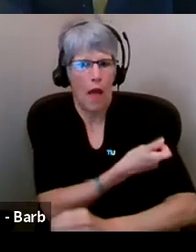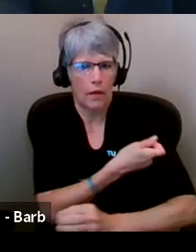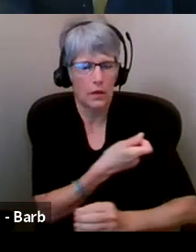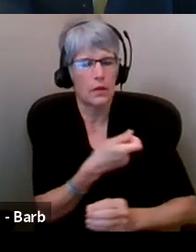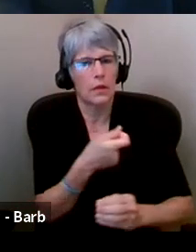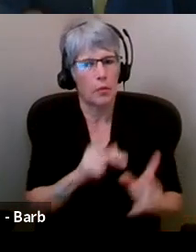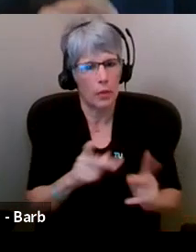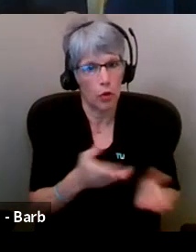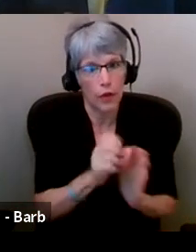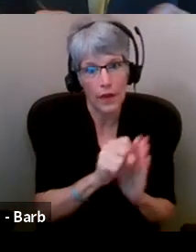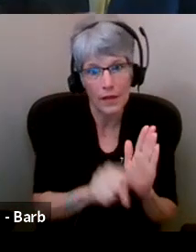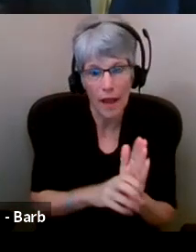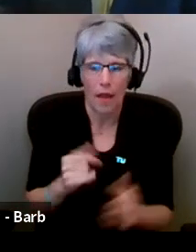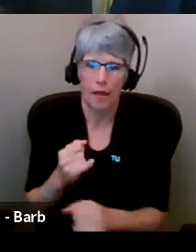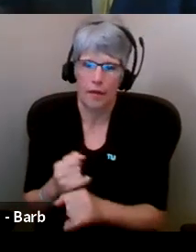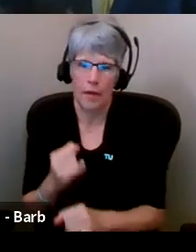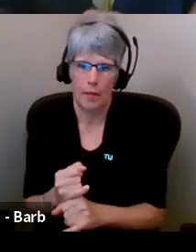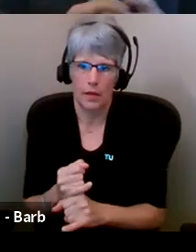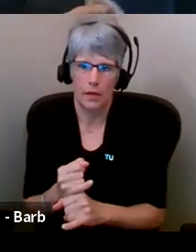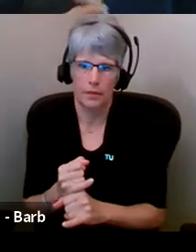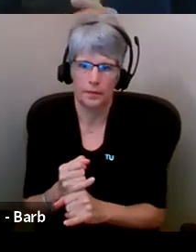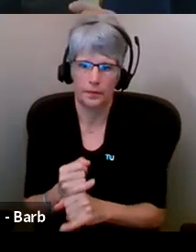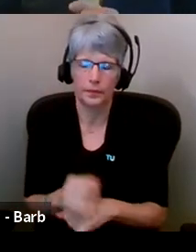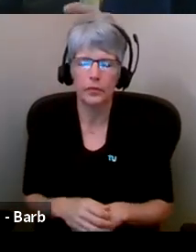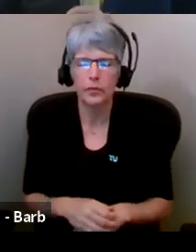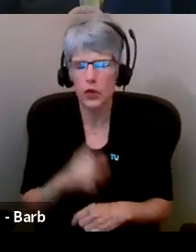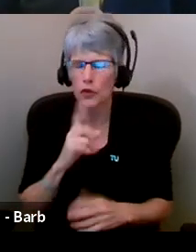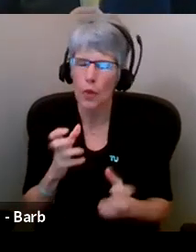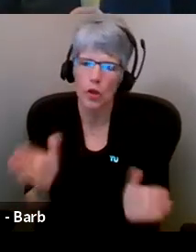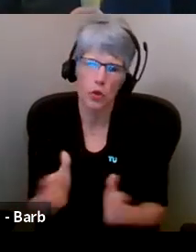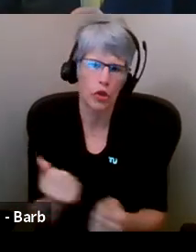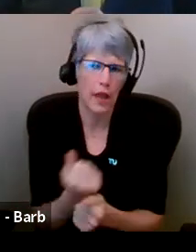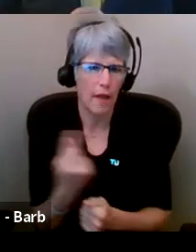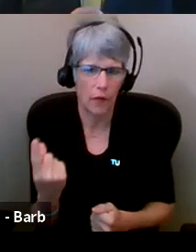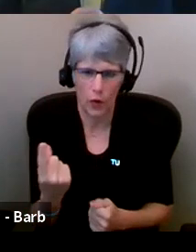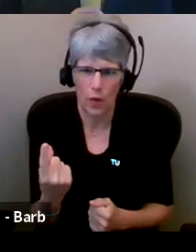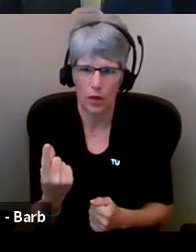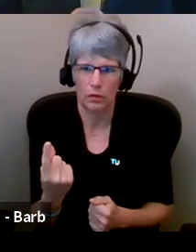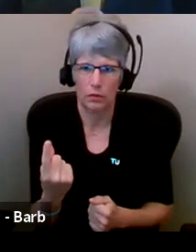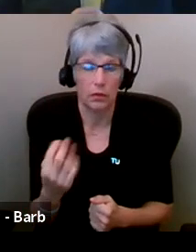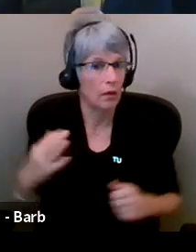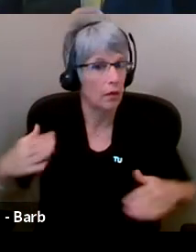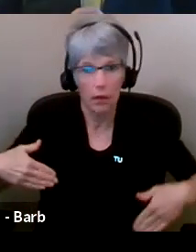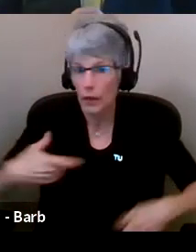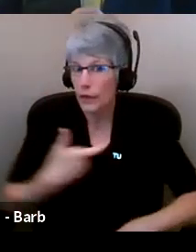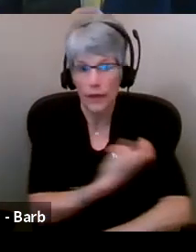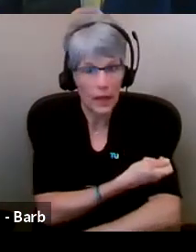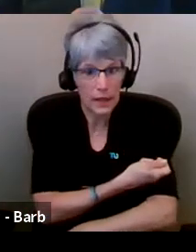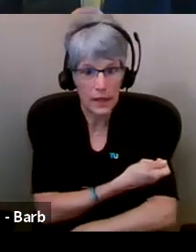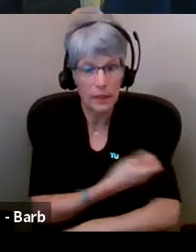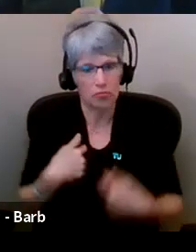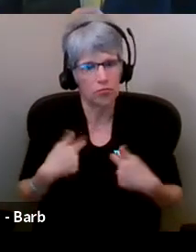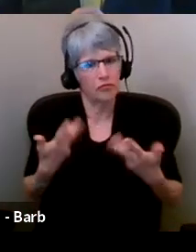as on our campus. So, you know, I want to encourage everybody, if you haven't already gotten the vaccine, and I already